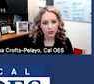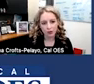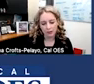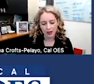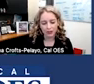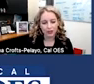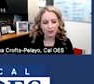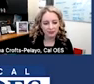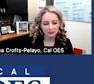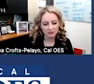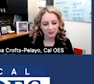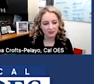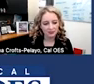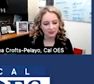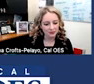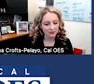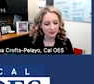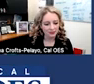Director John Pasch.